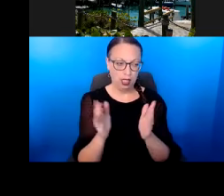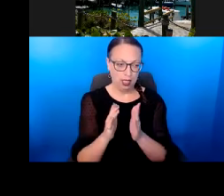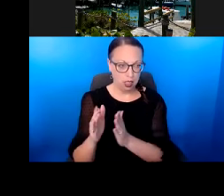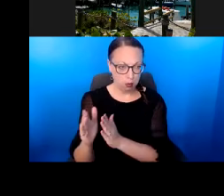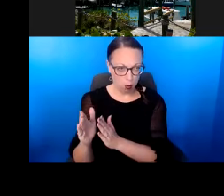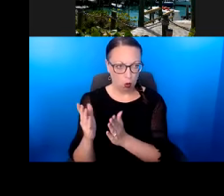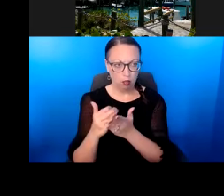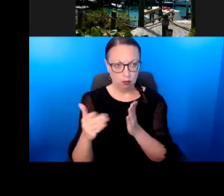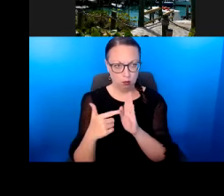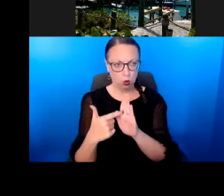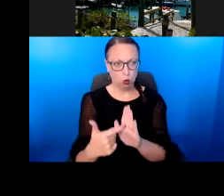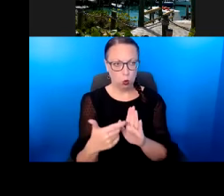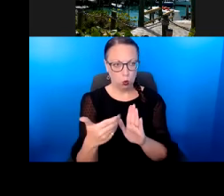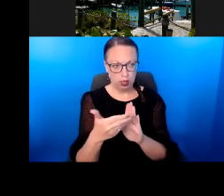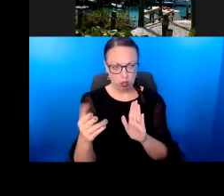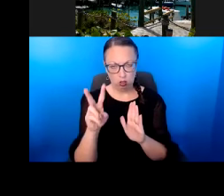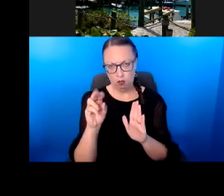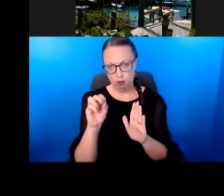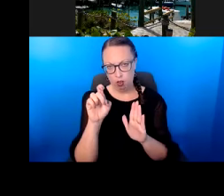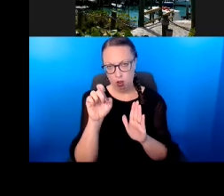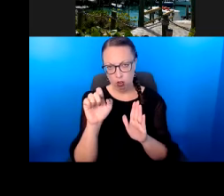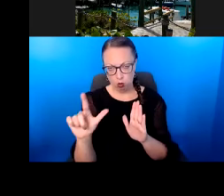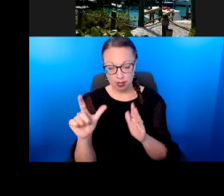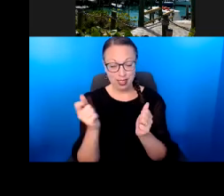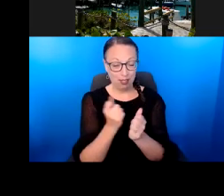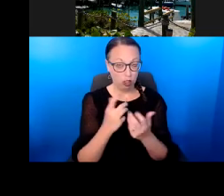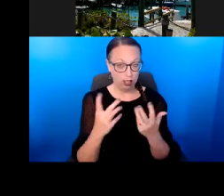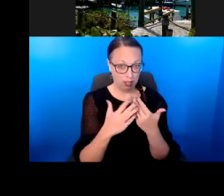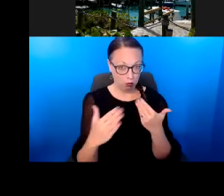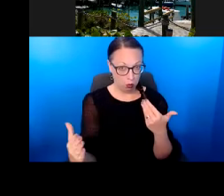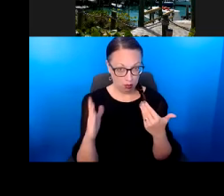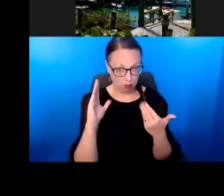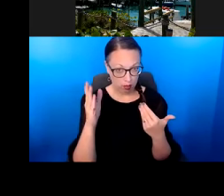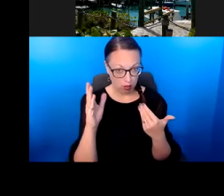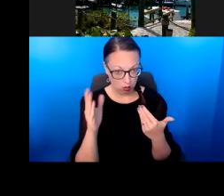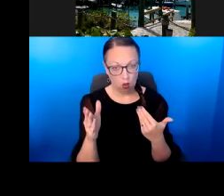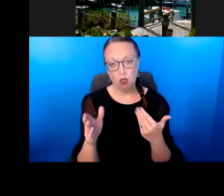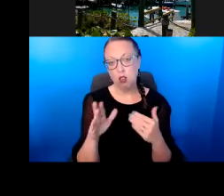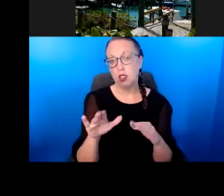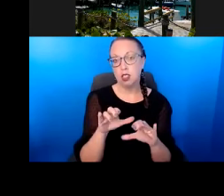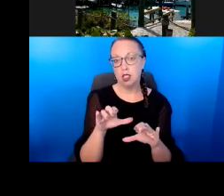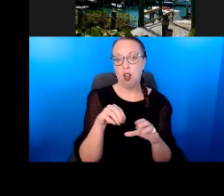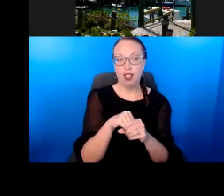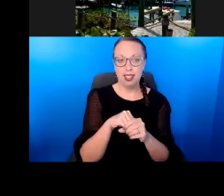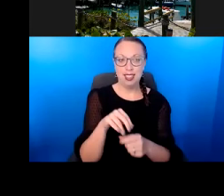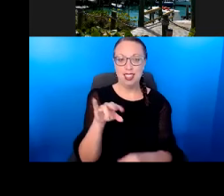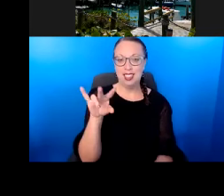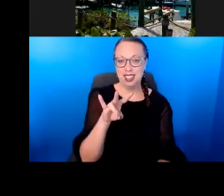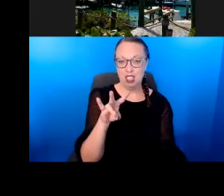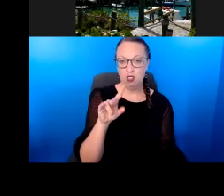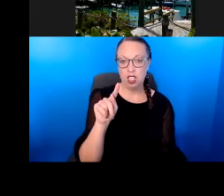here. Everything I'm going to show you for the rest of this talk is done in 7 Tesla.